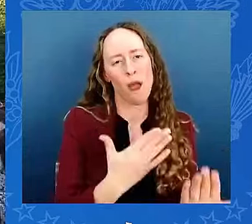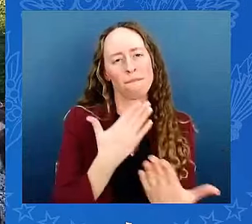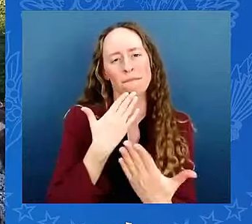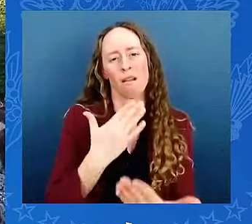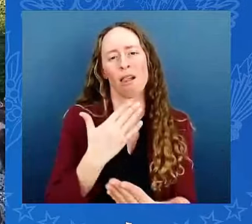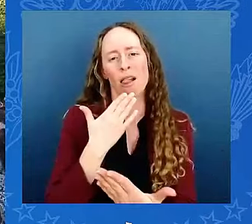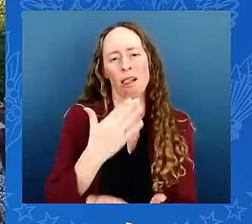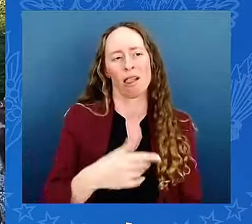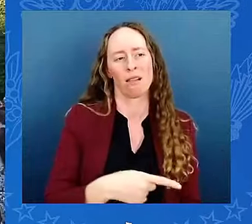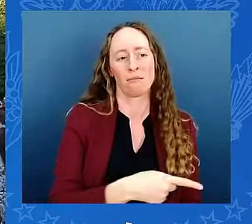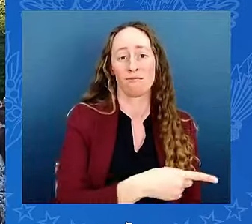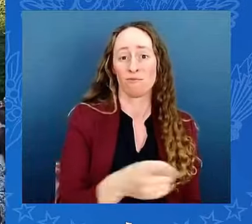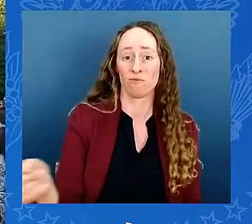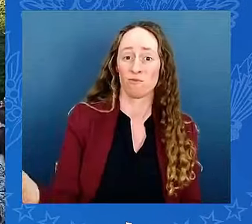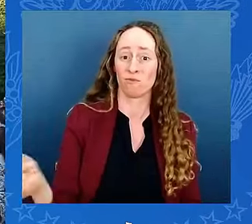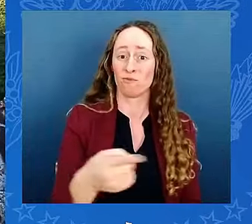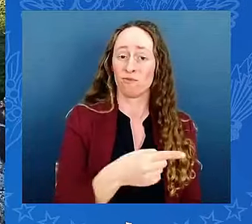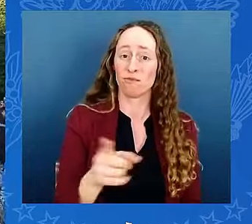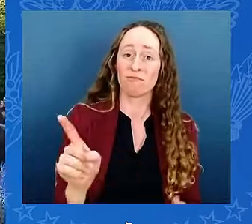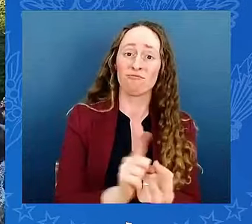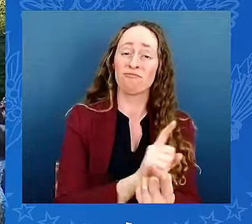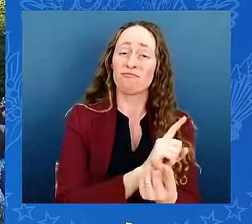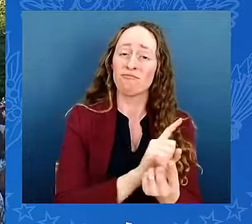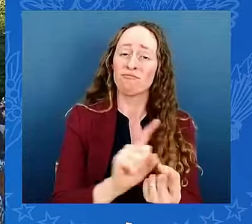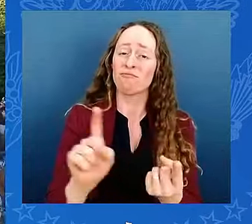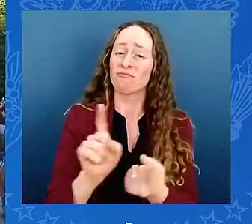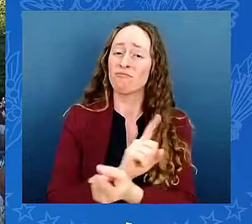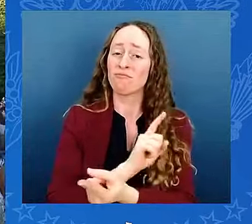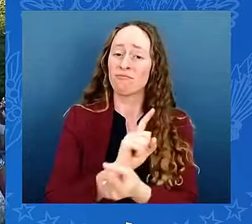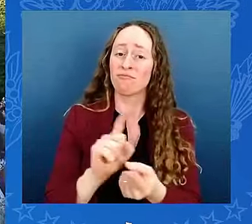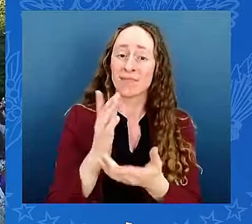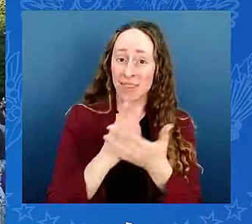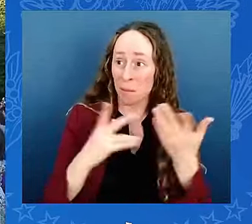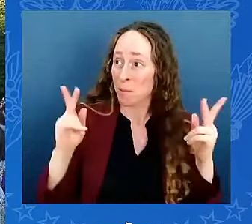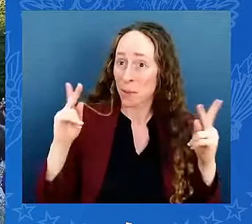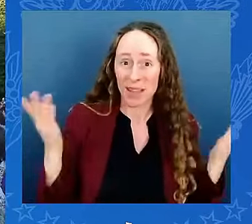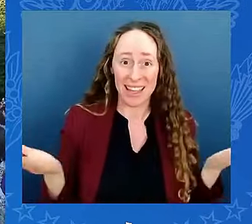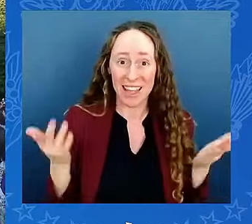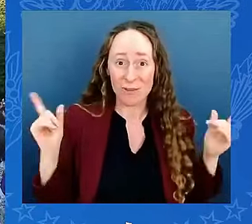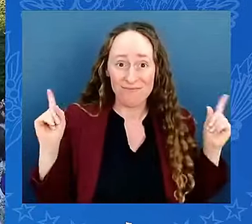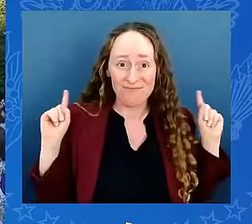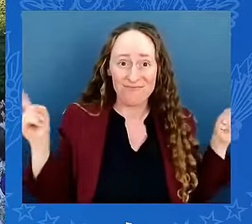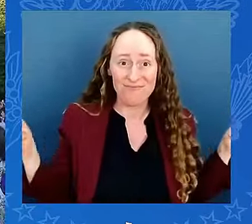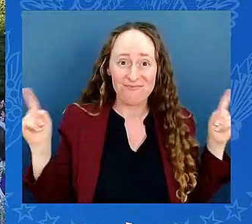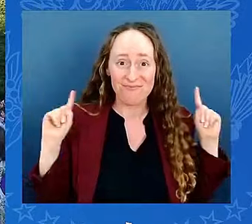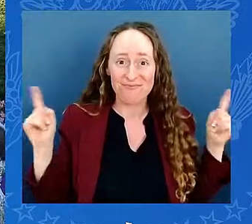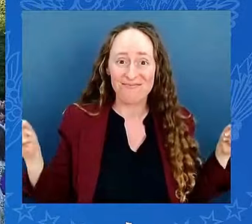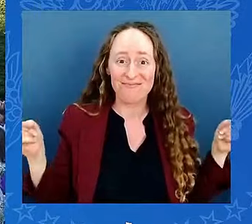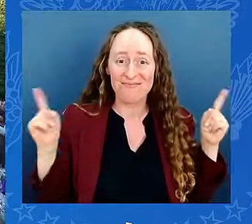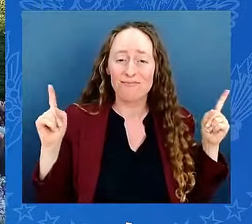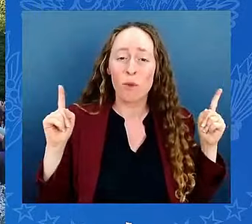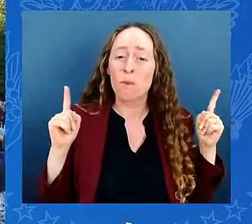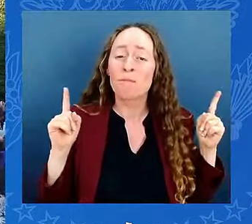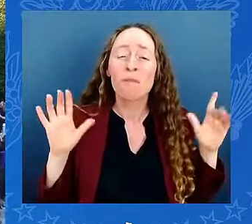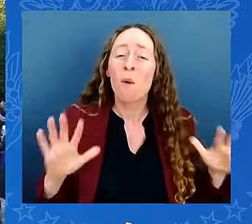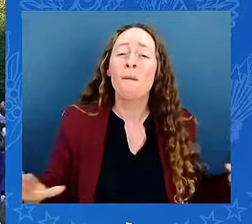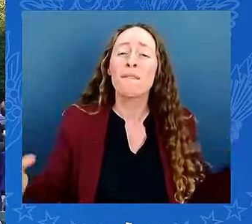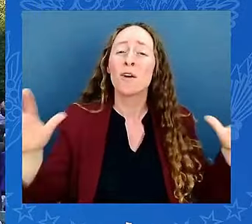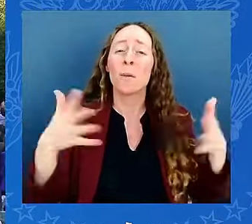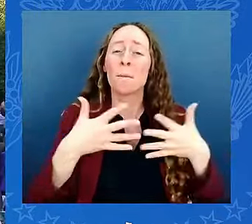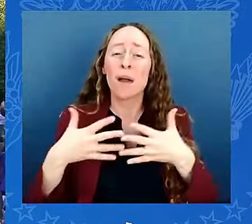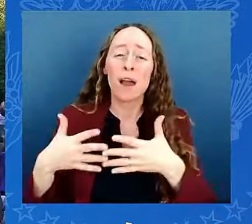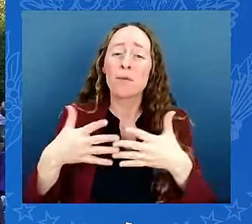standing up here in these Capitol steps, are here today and across the country. Women and men who